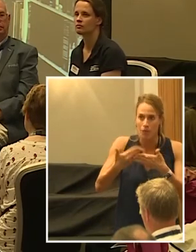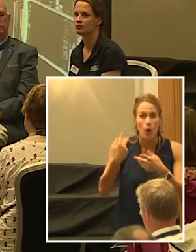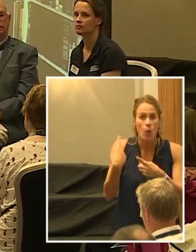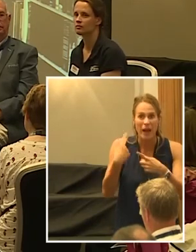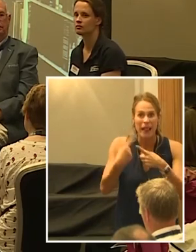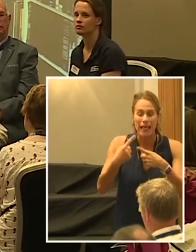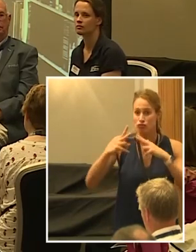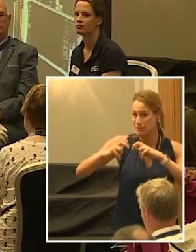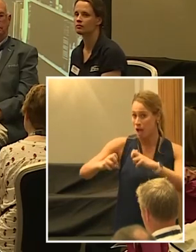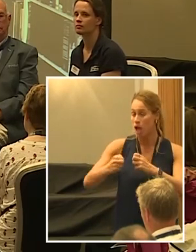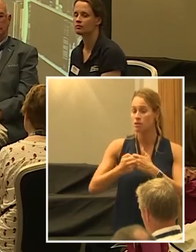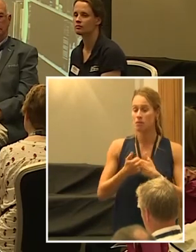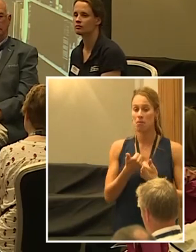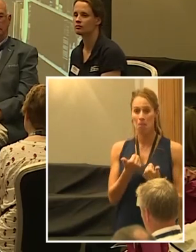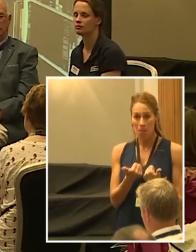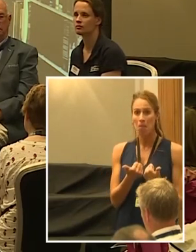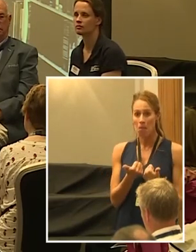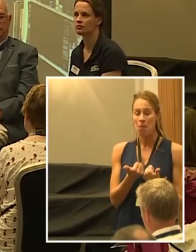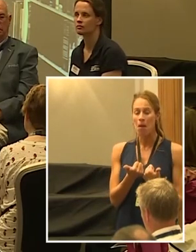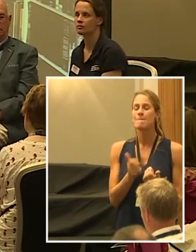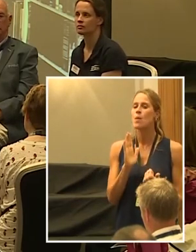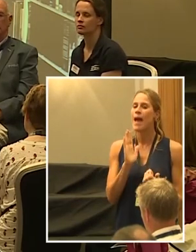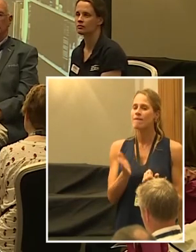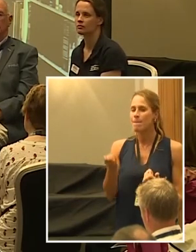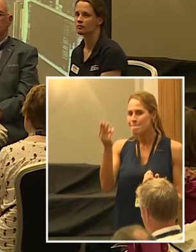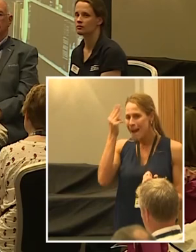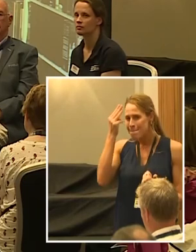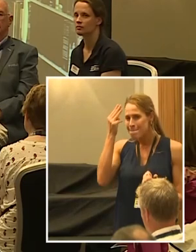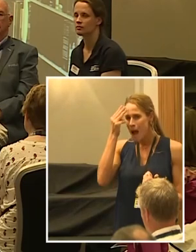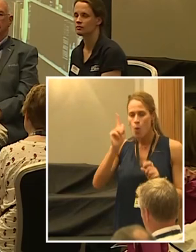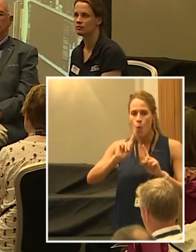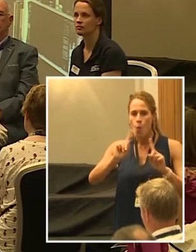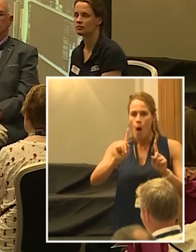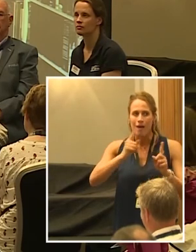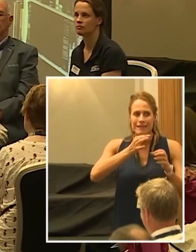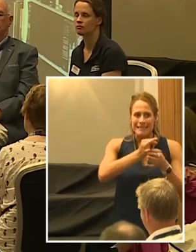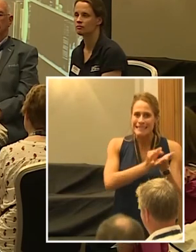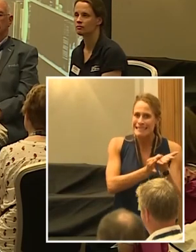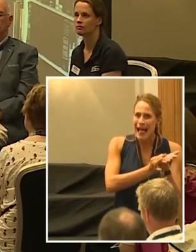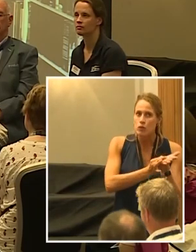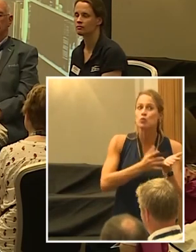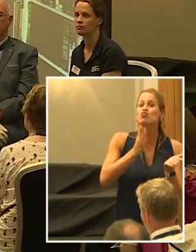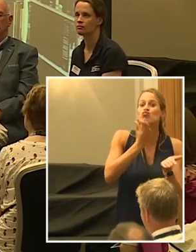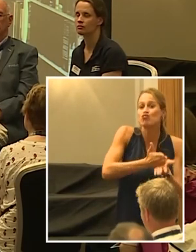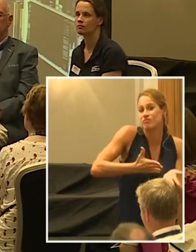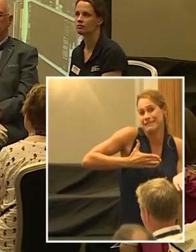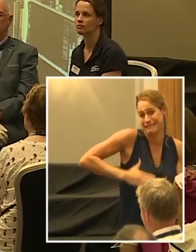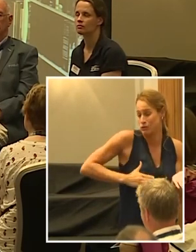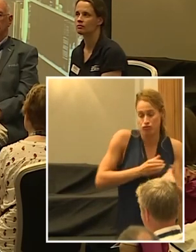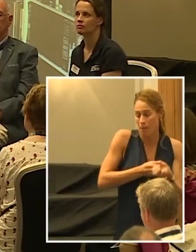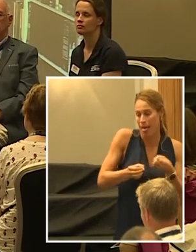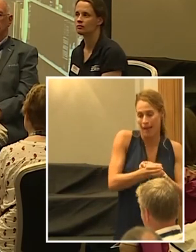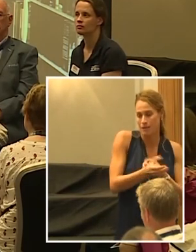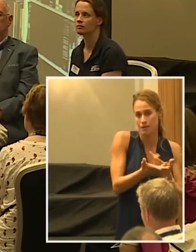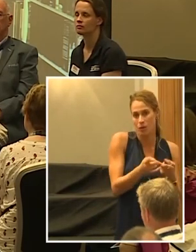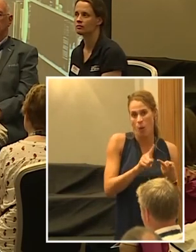quickly. But again, we need to bear in mind, what cells do we really need to replace, and what cells could